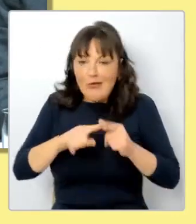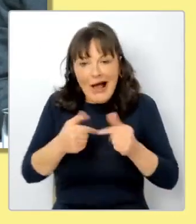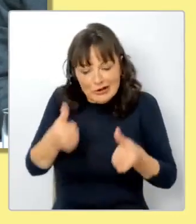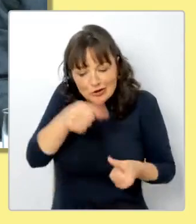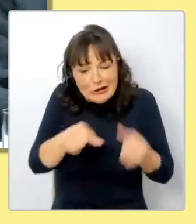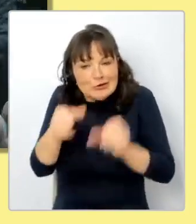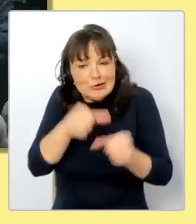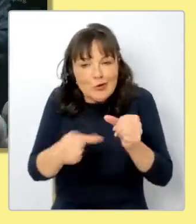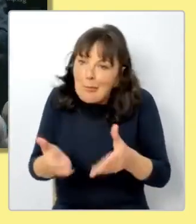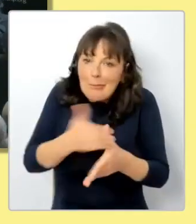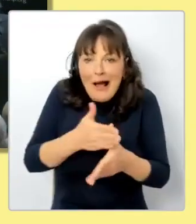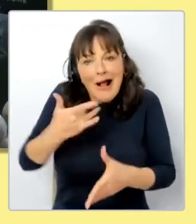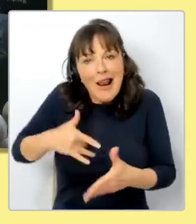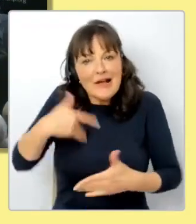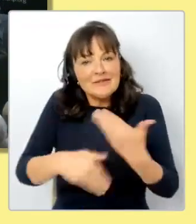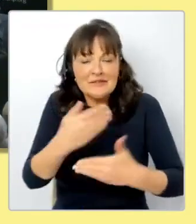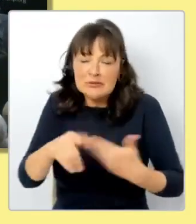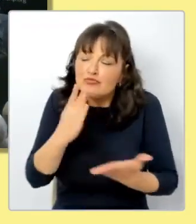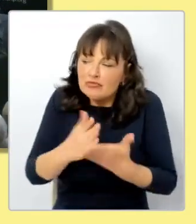inspiring.